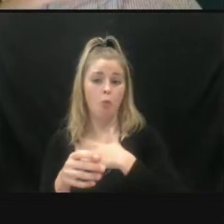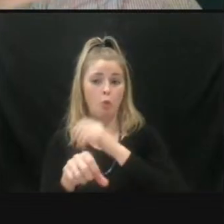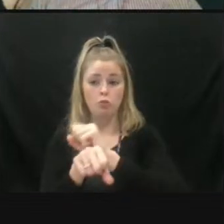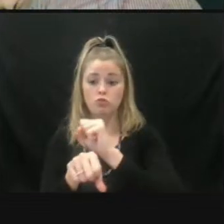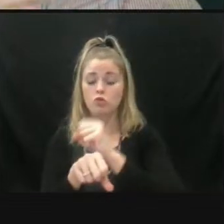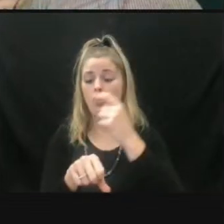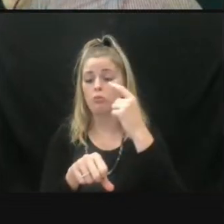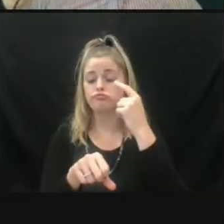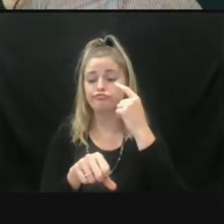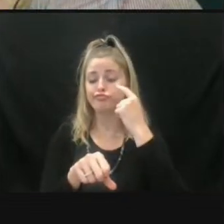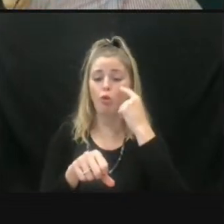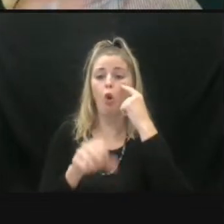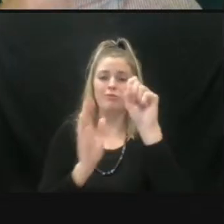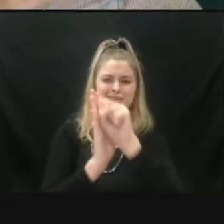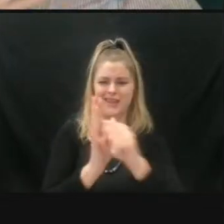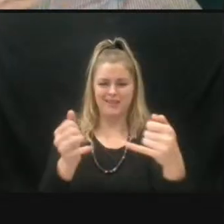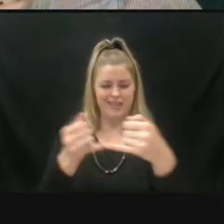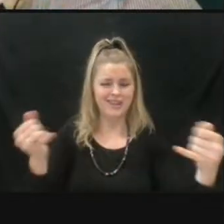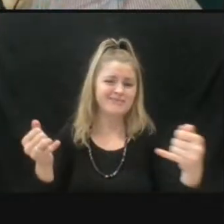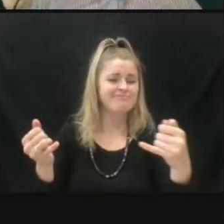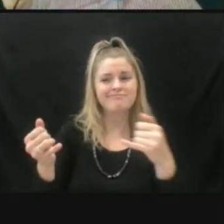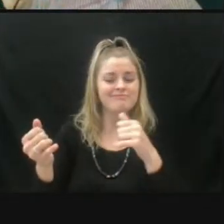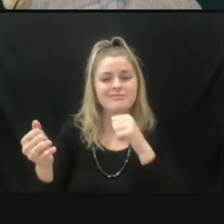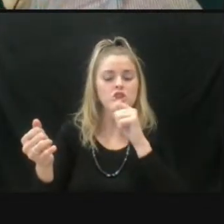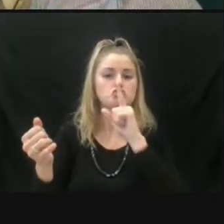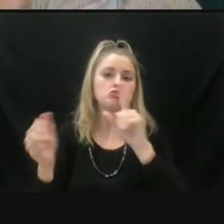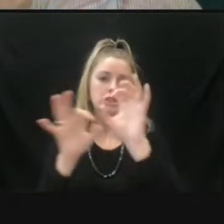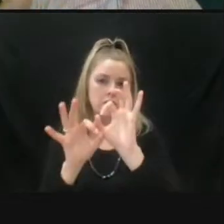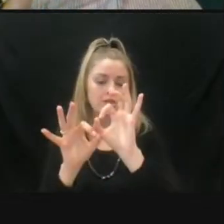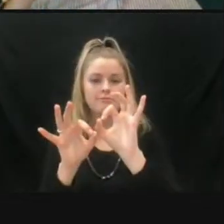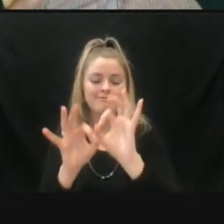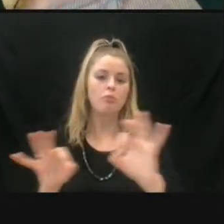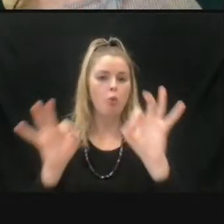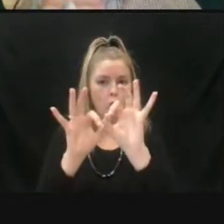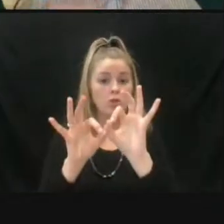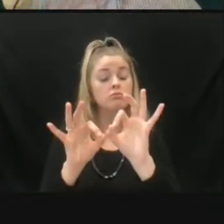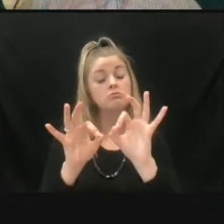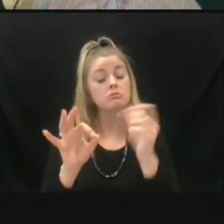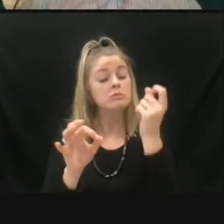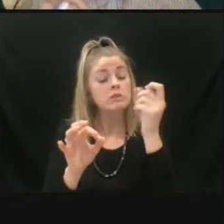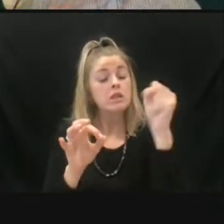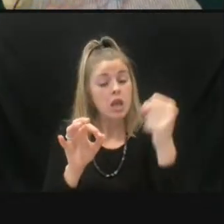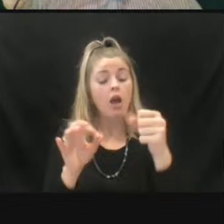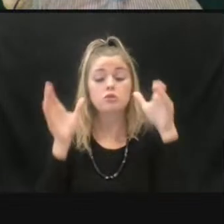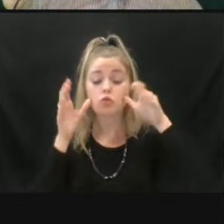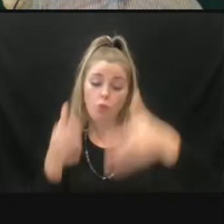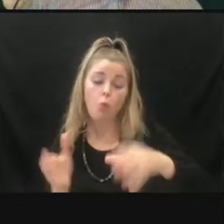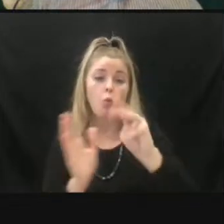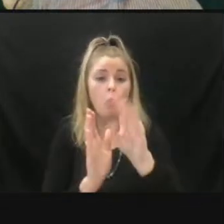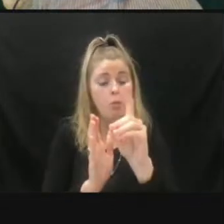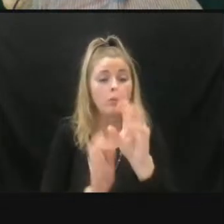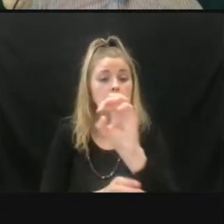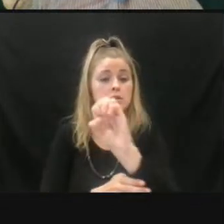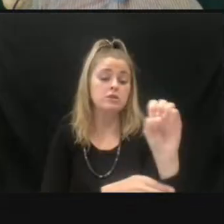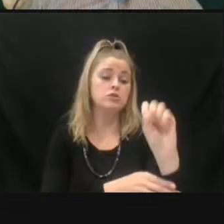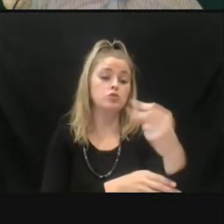border between states was arbitrary. This is still Delmarva Peninsula, though the main focus of our grant was Maryland's Eastern